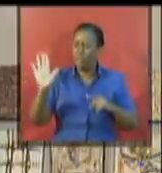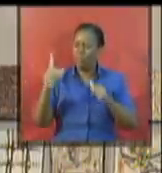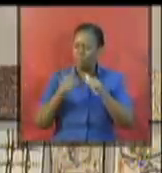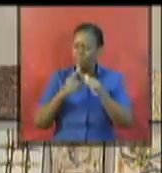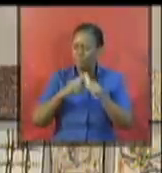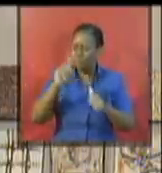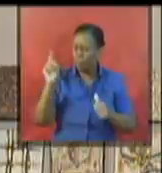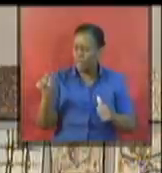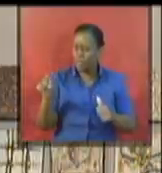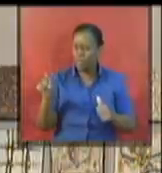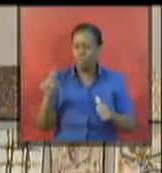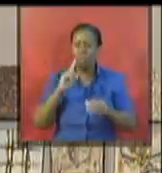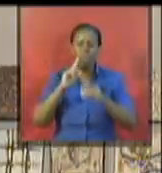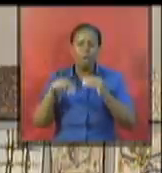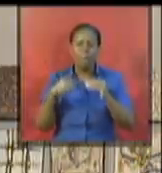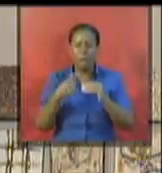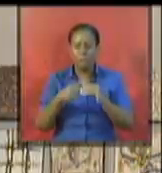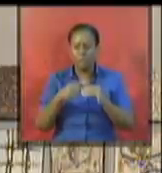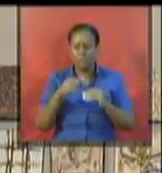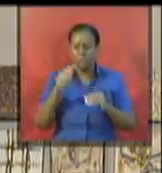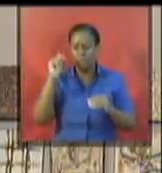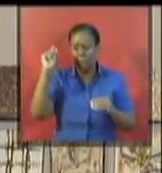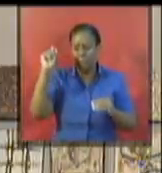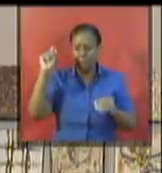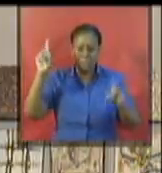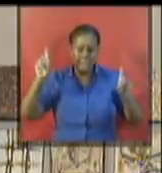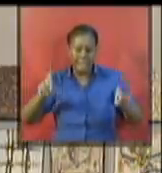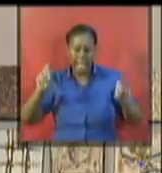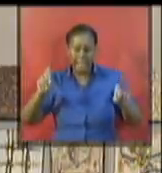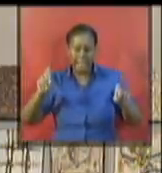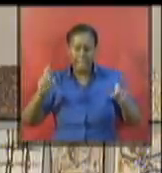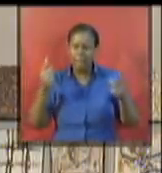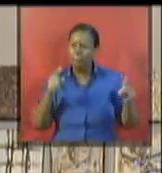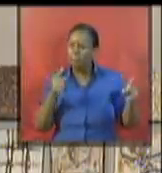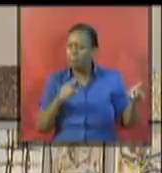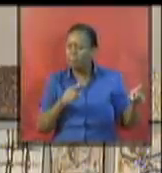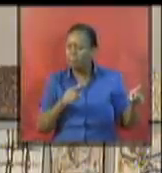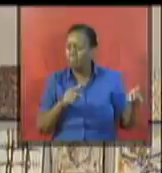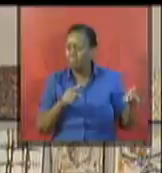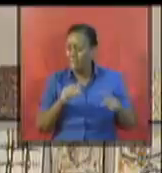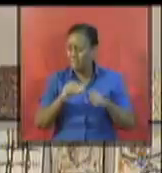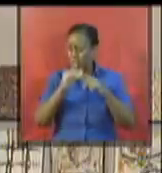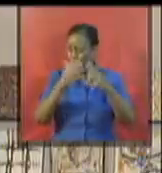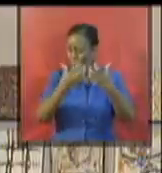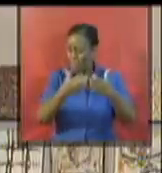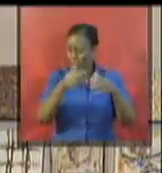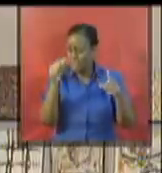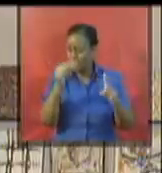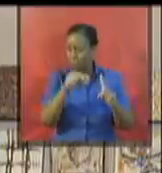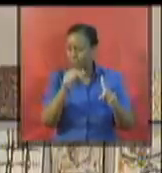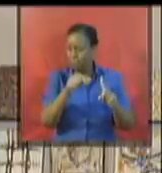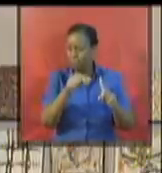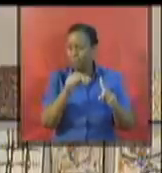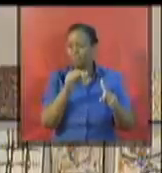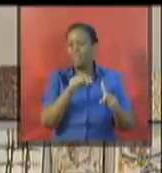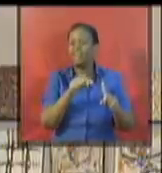Tobago, the gene expert machine that is currently deployed in Tobago is a low capacity machine,